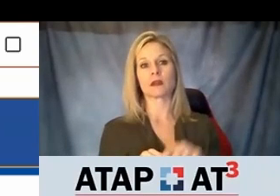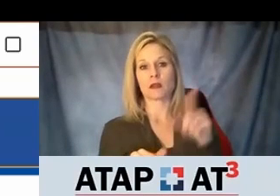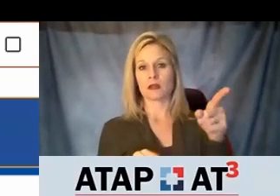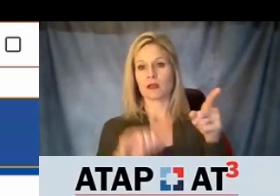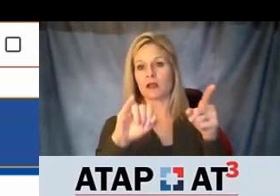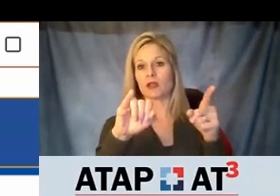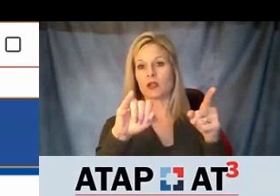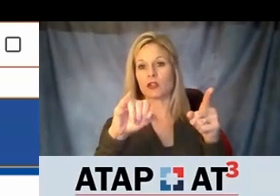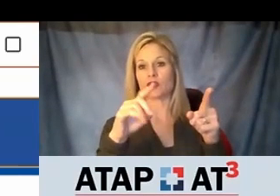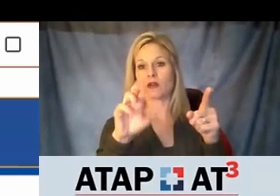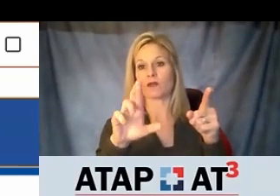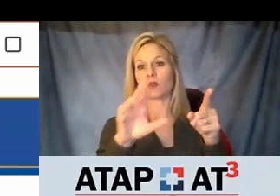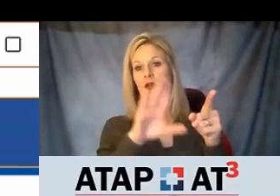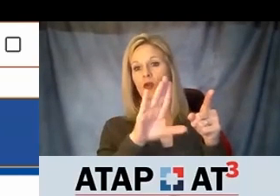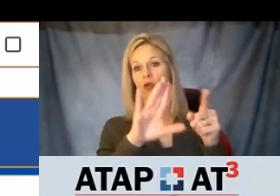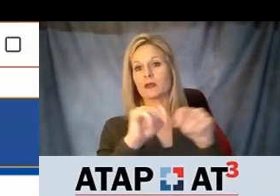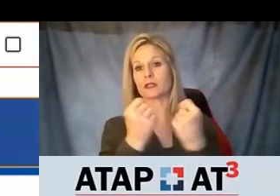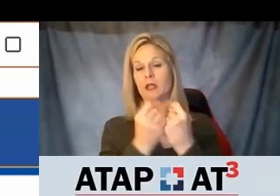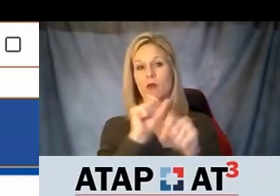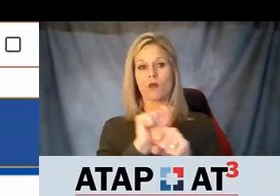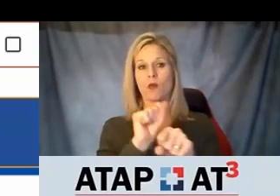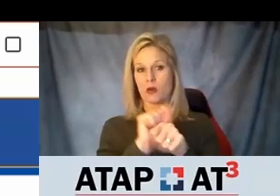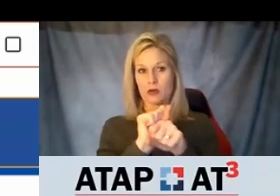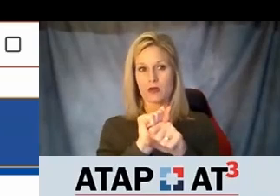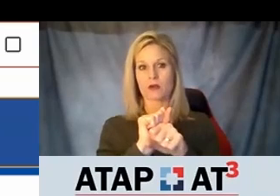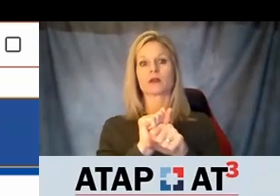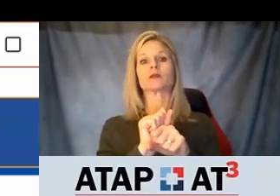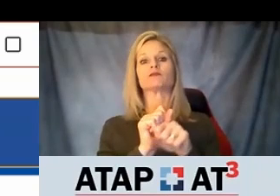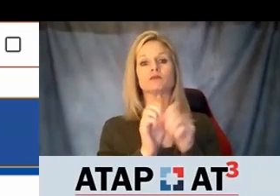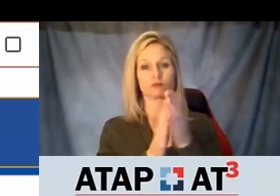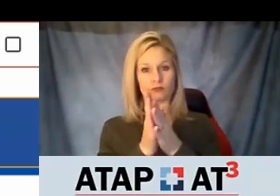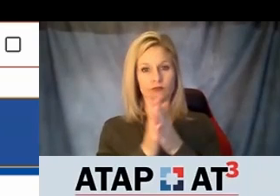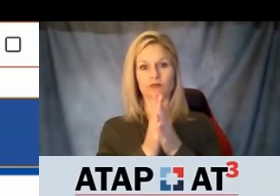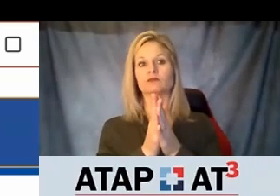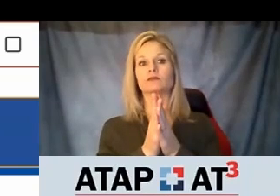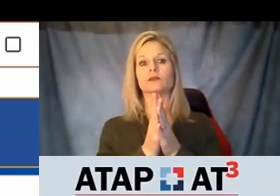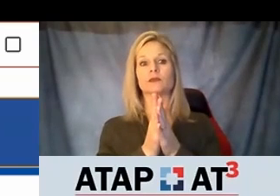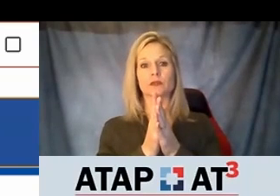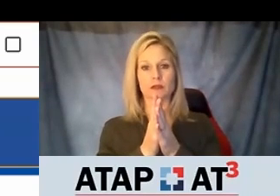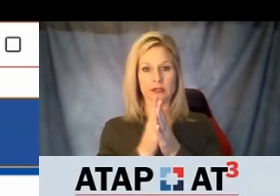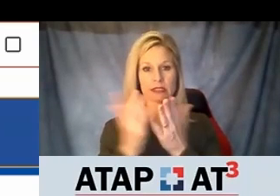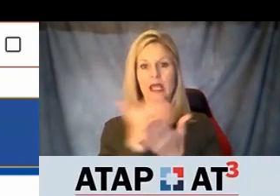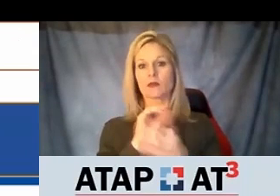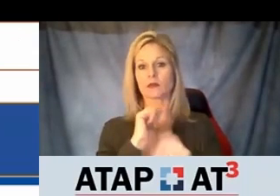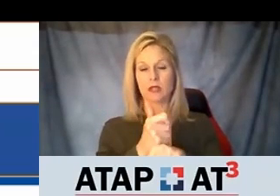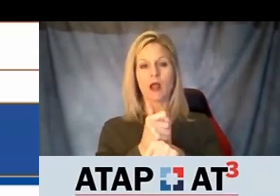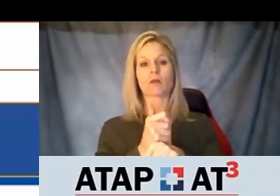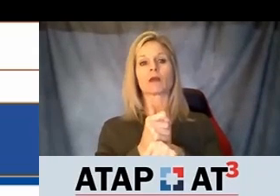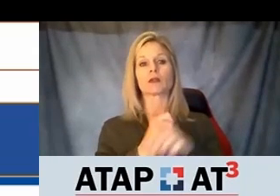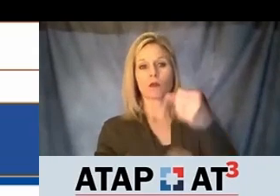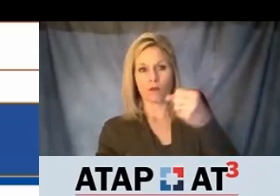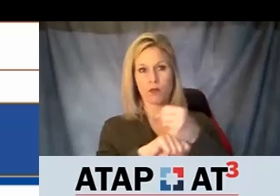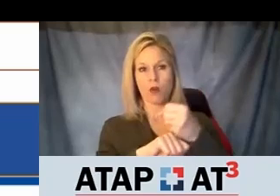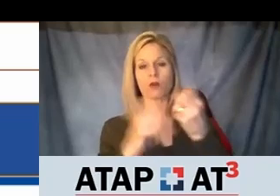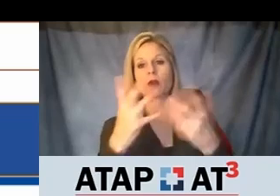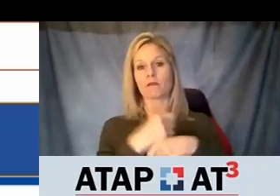team have worked so diligently to put together and support out there in Washington State. So we wanted to make sure you